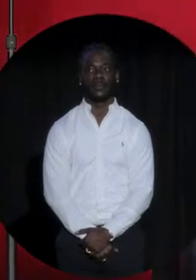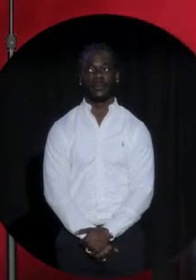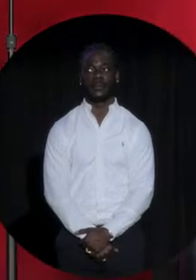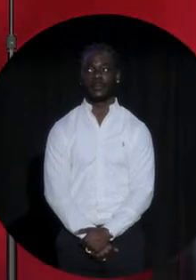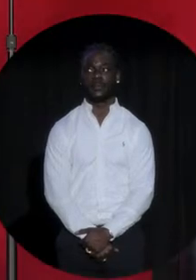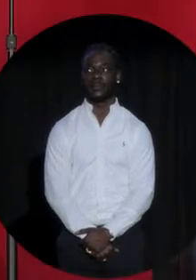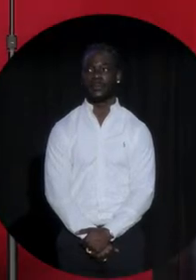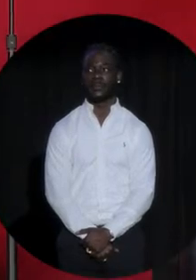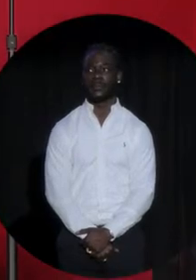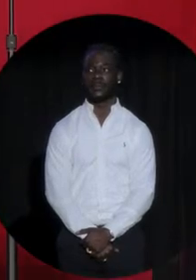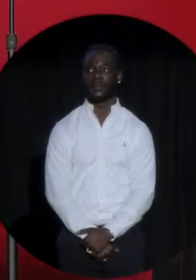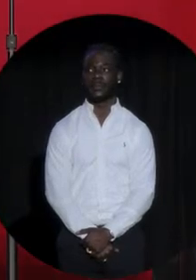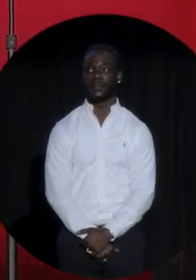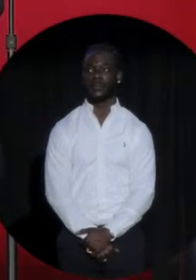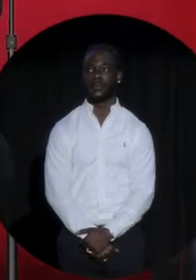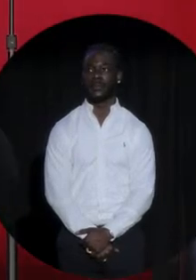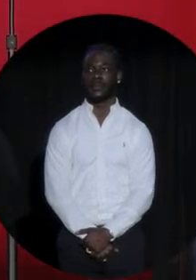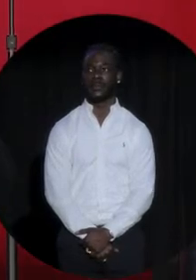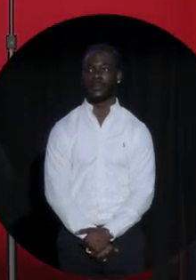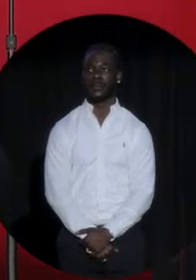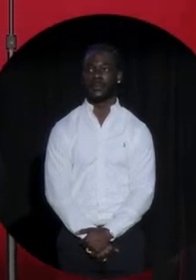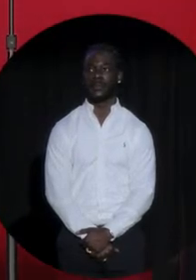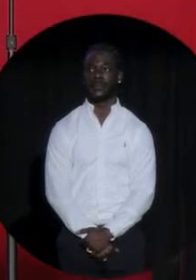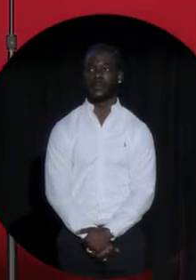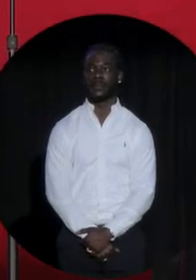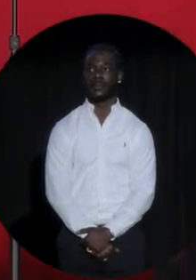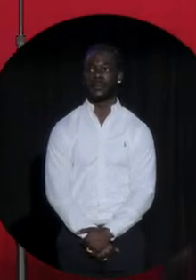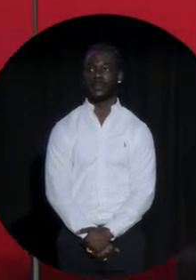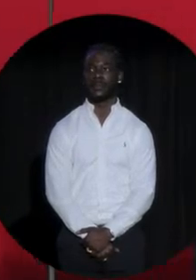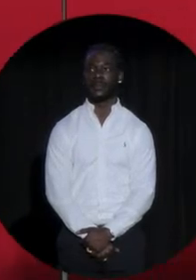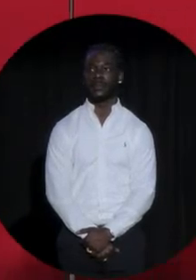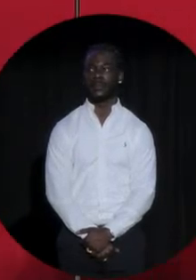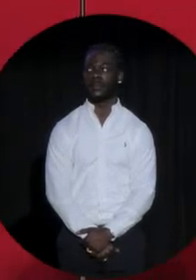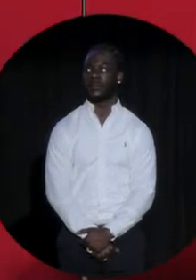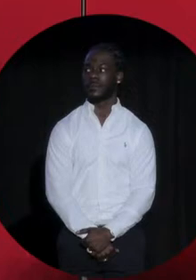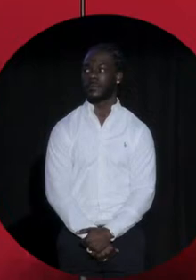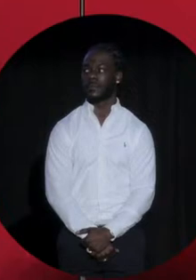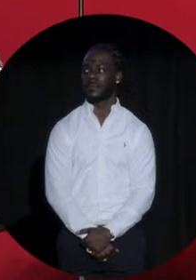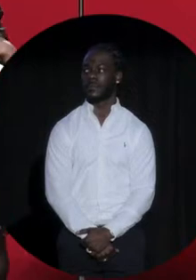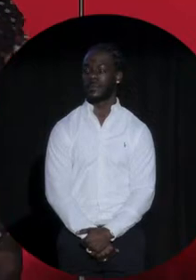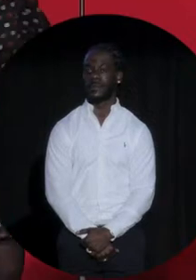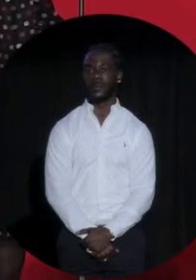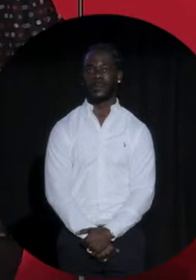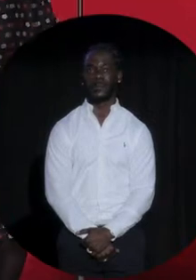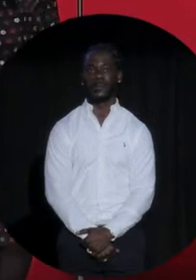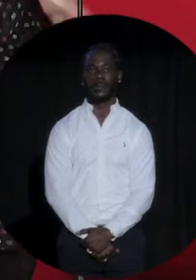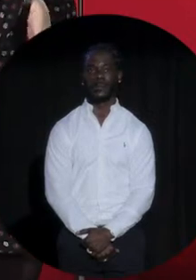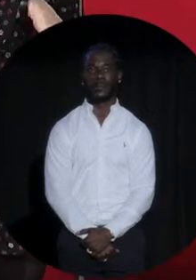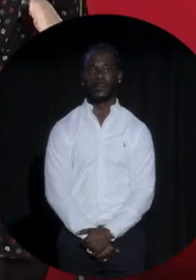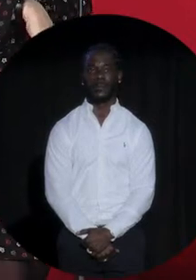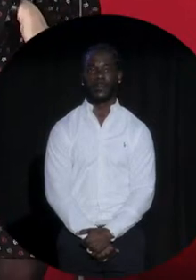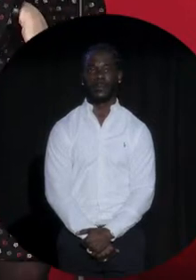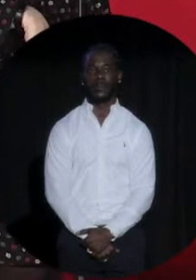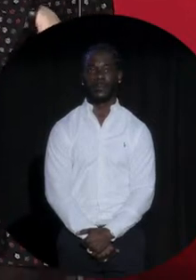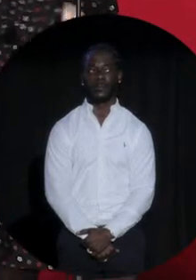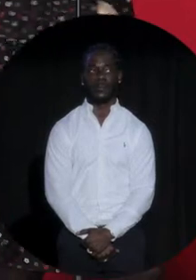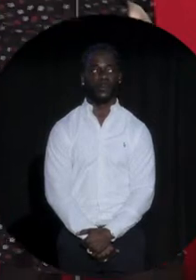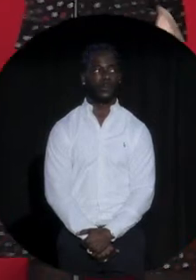On the other side. He's okay. You're seeing him here. On the other side. There we go. Switch places. There we